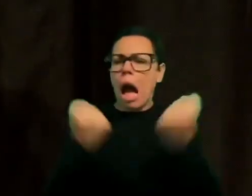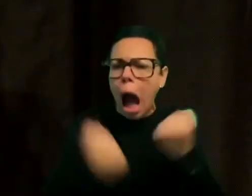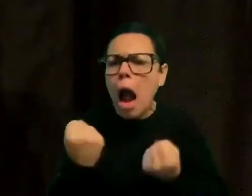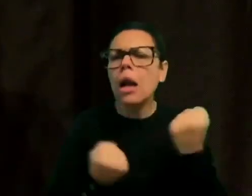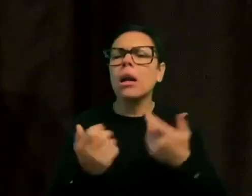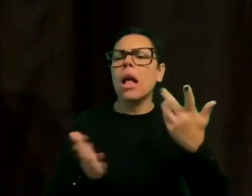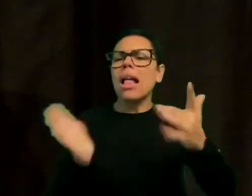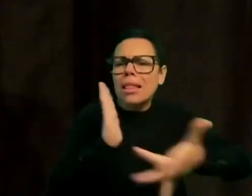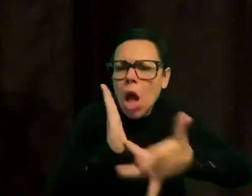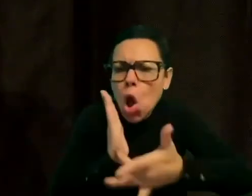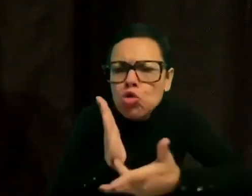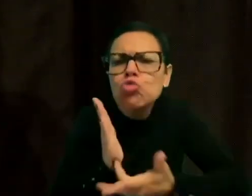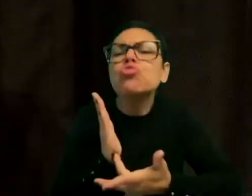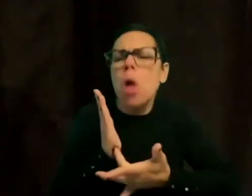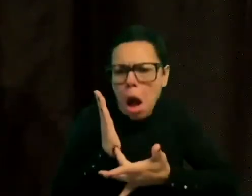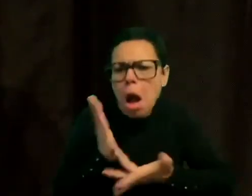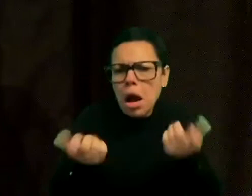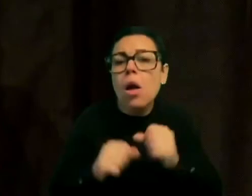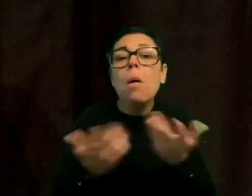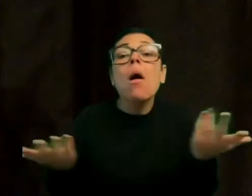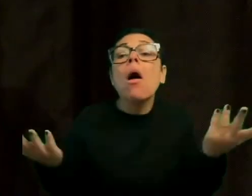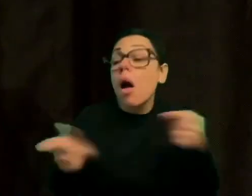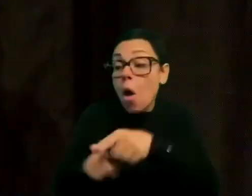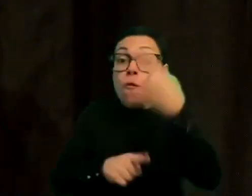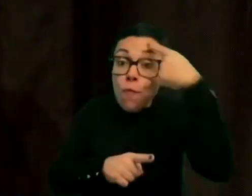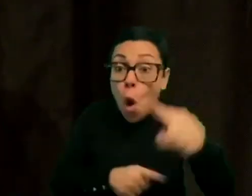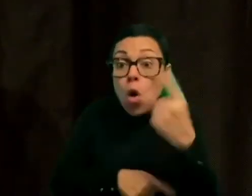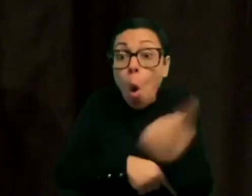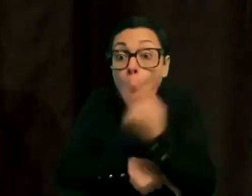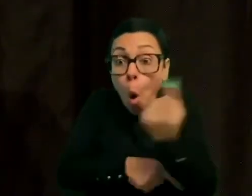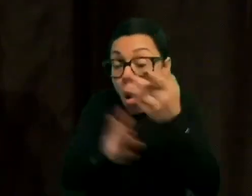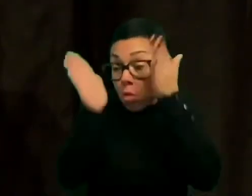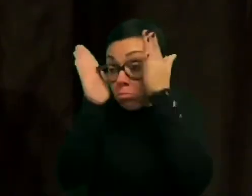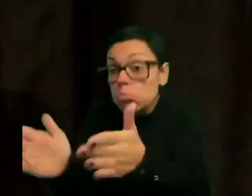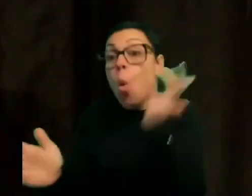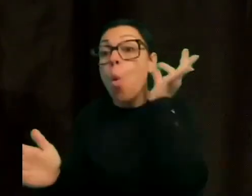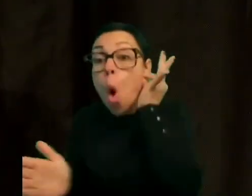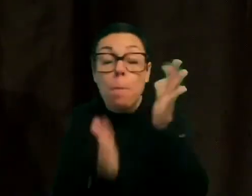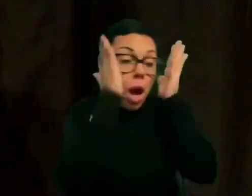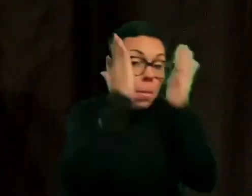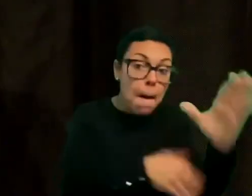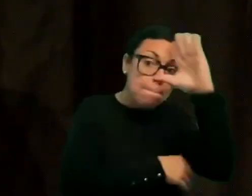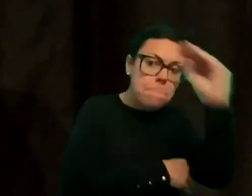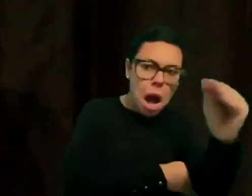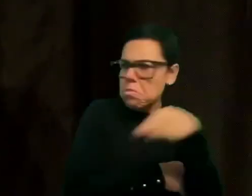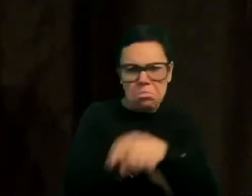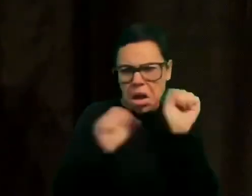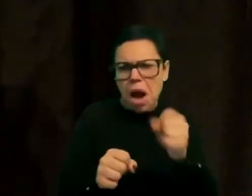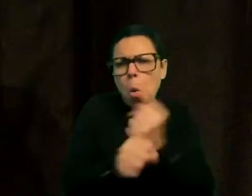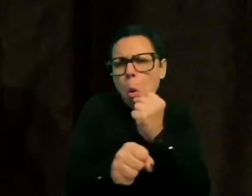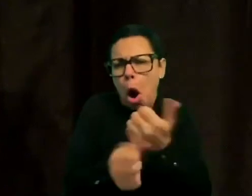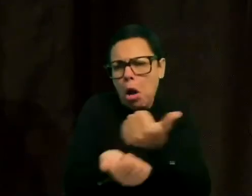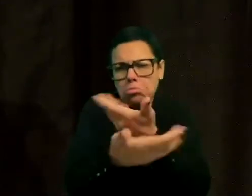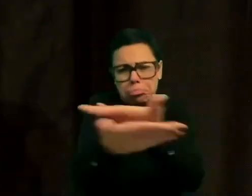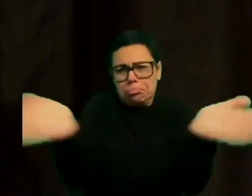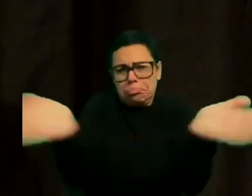the women, it's good for everybody, because in digital, we know we're lagging behind globally. And the reason we're lagging behind is because